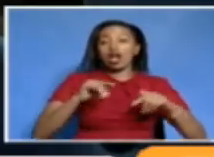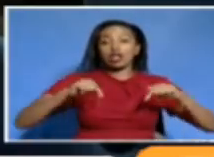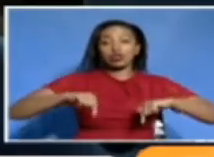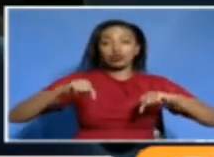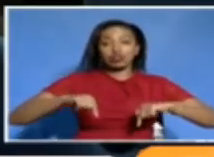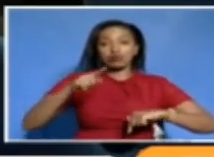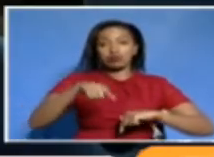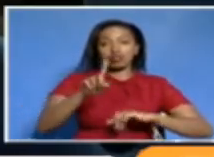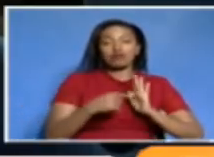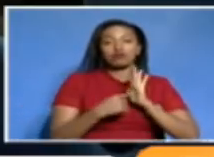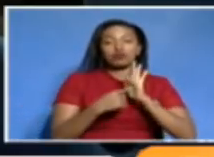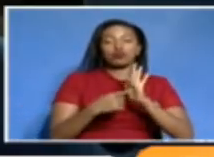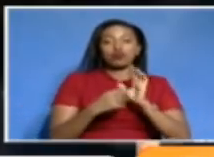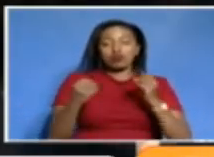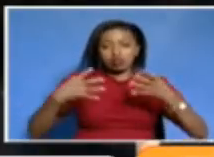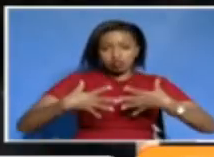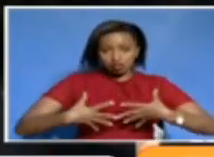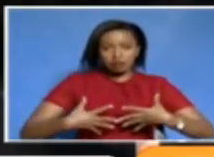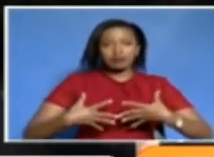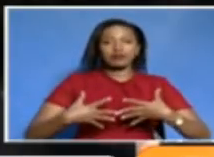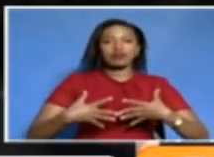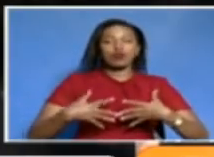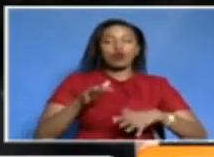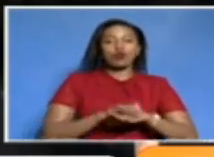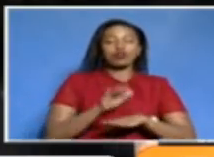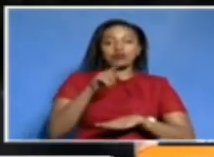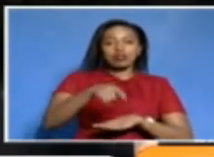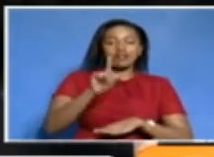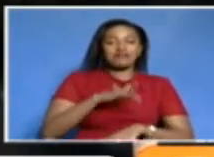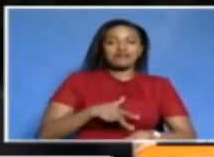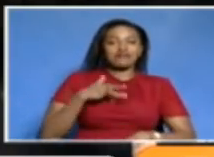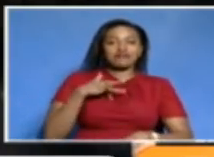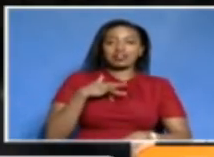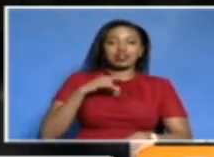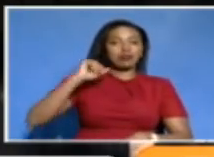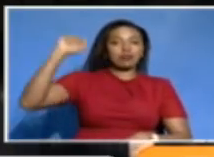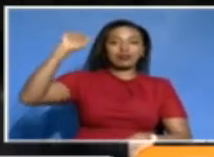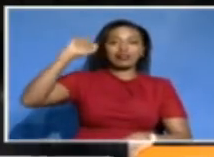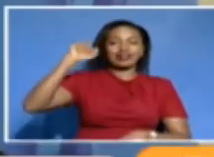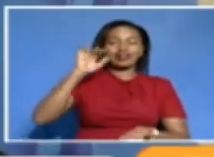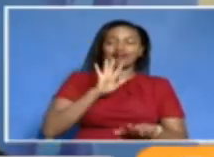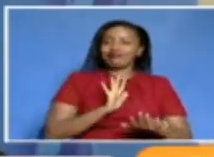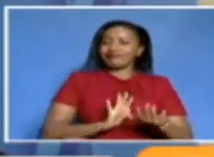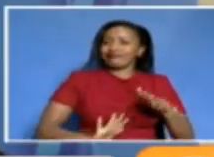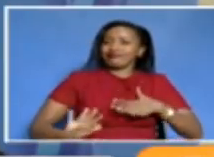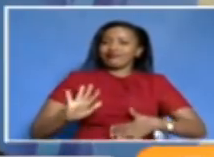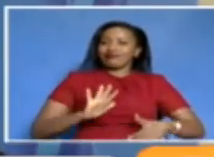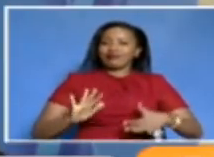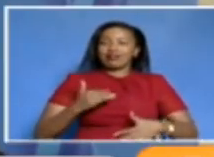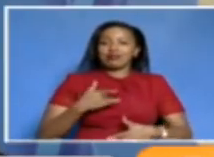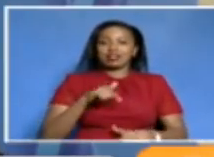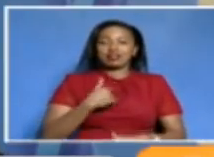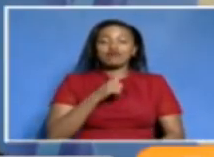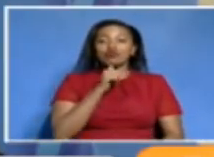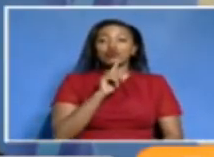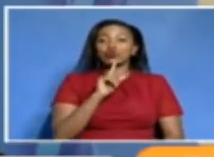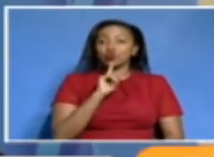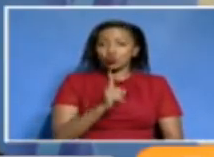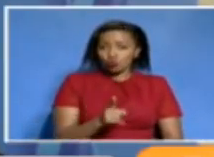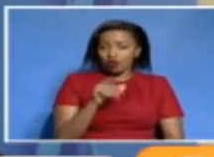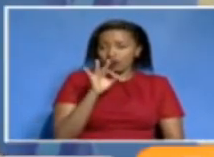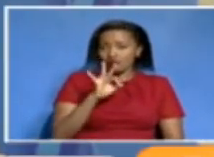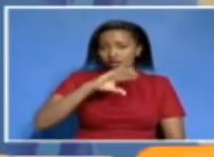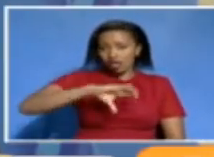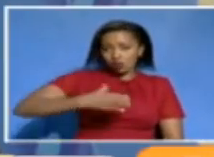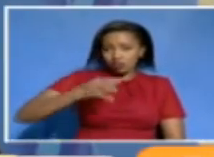Mukabana reveals to us his reservations about the politics around these plans. I am not sure whether the county government